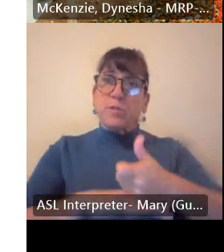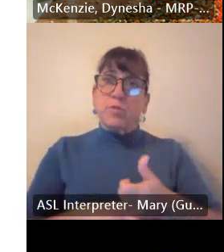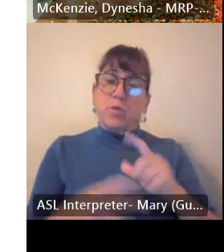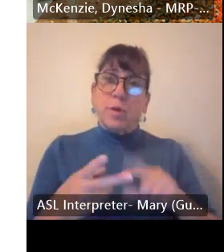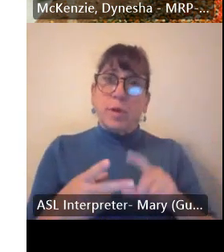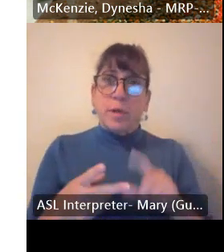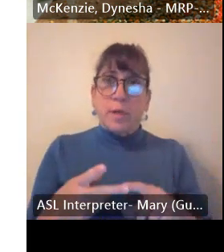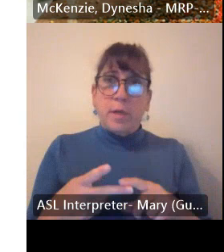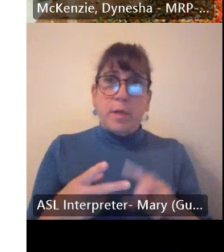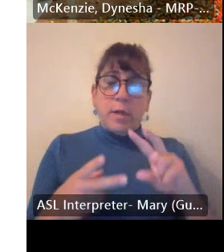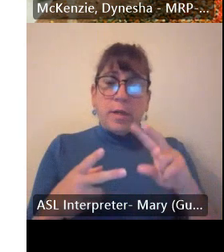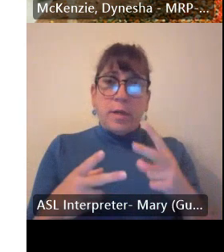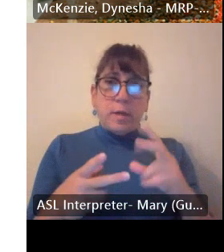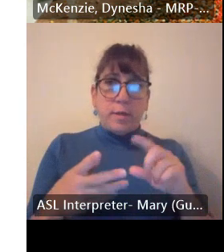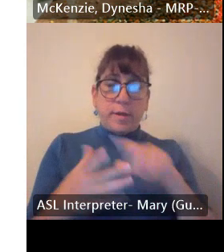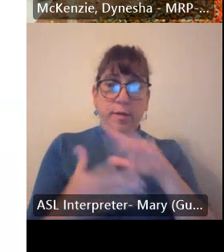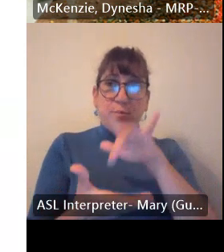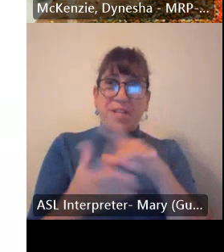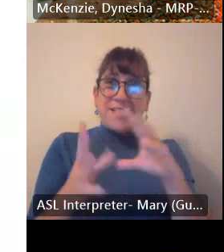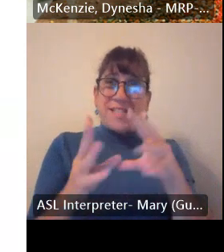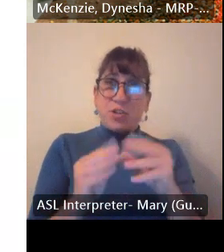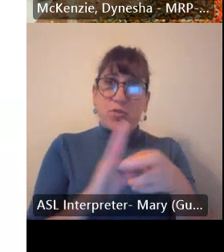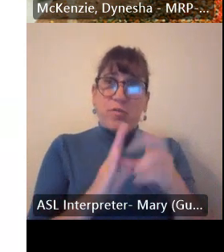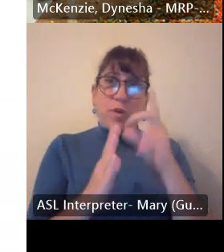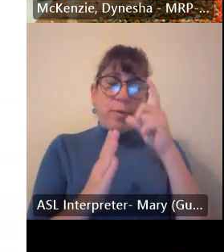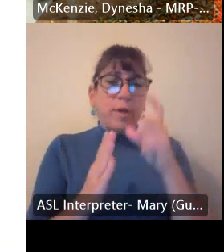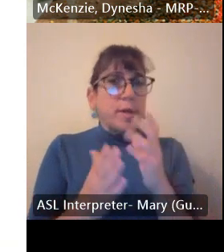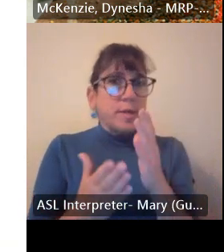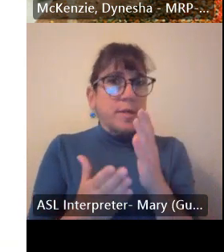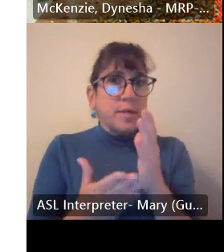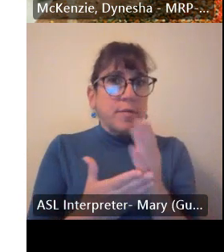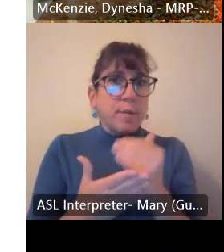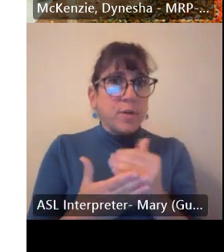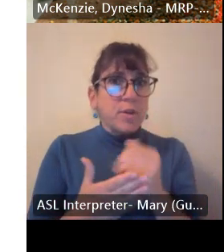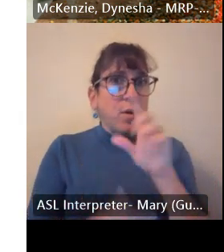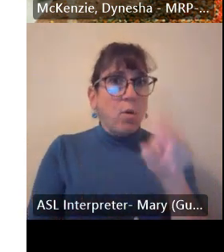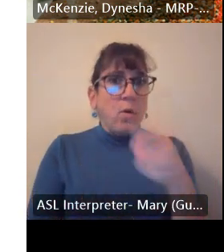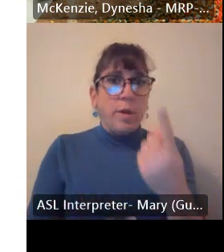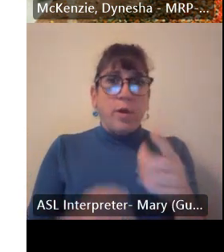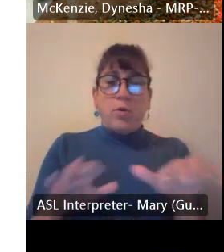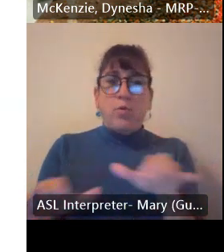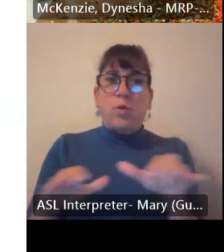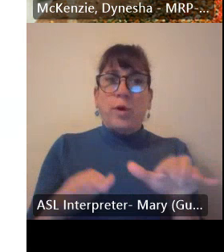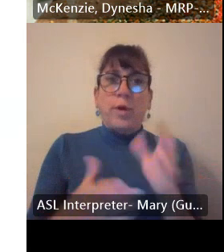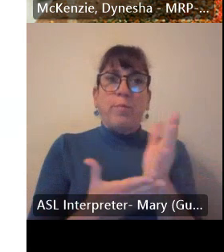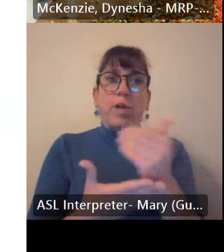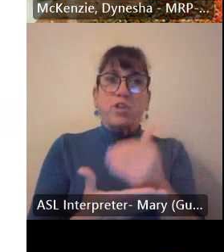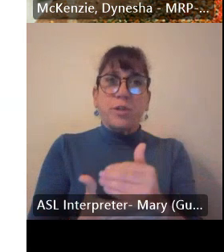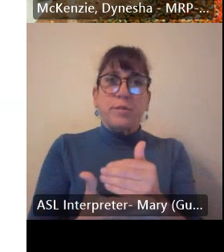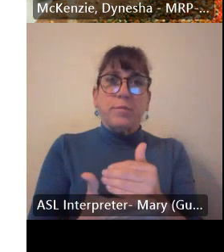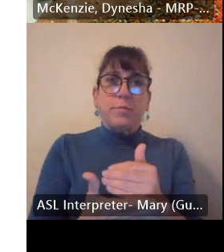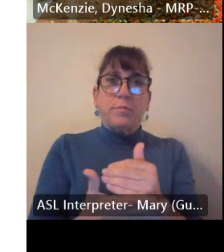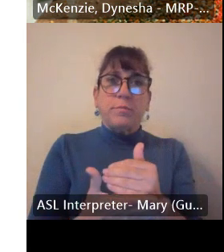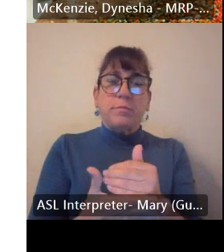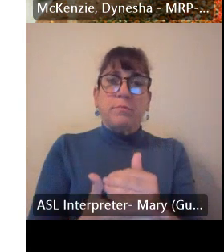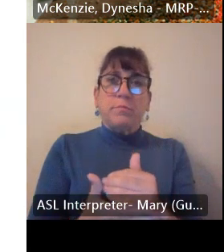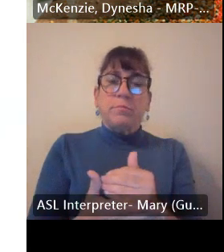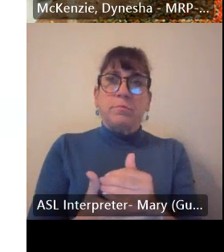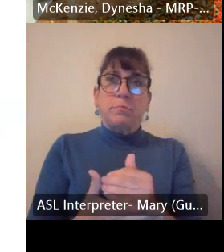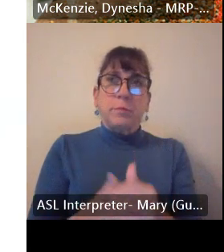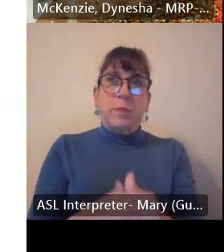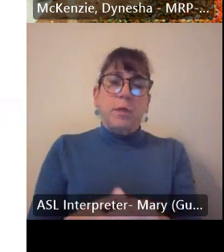assumptions. So there's a mid-session review of the budget. So not only are you doing budget data entry into